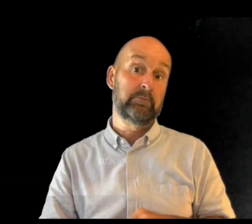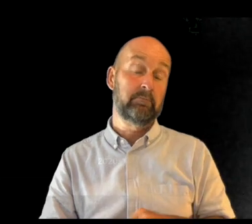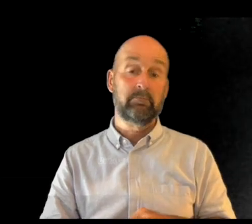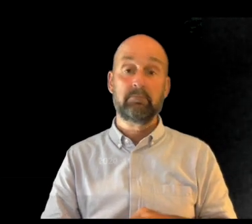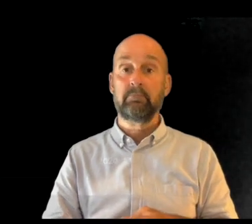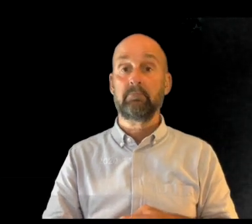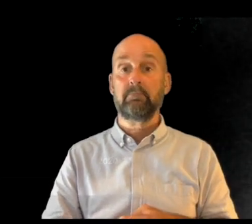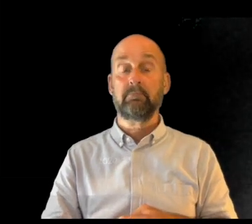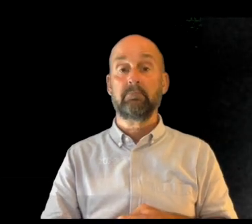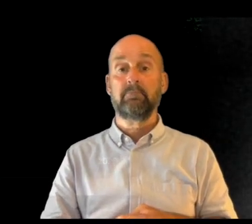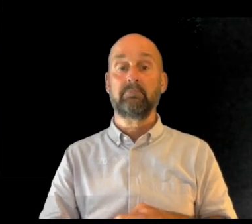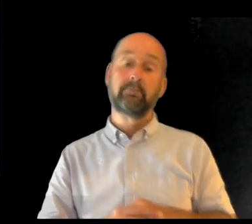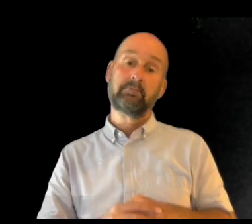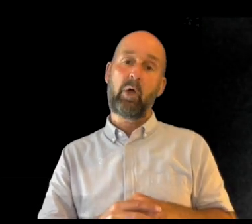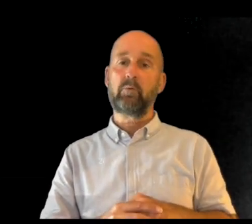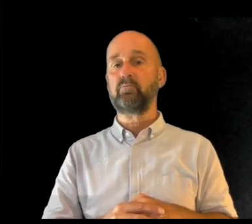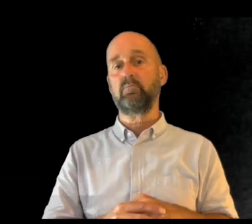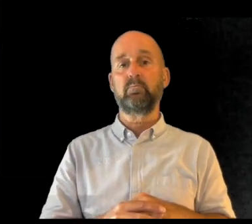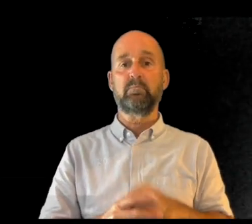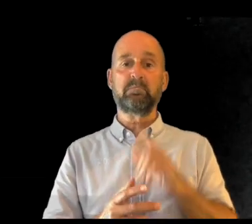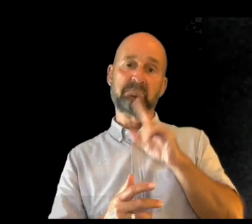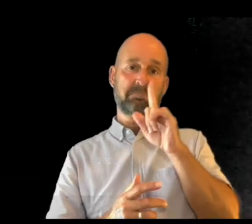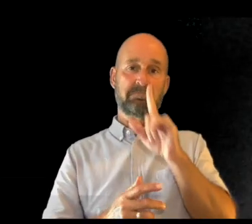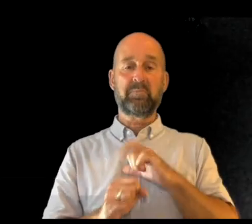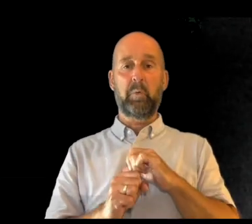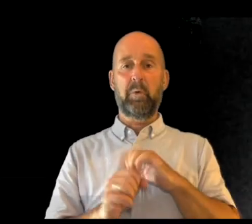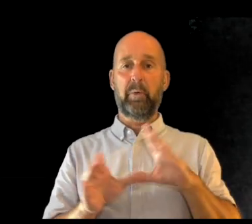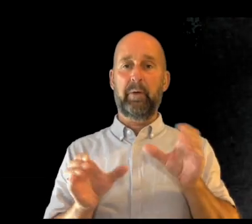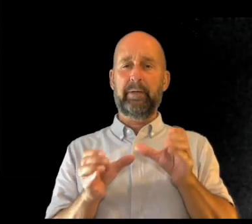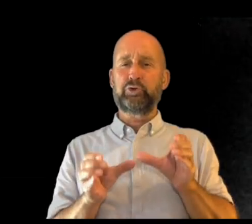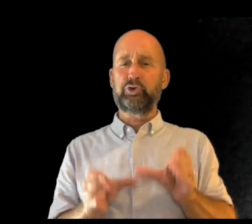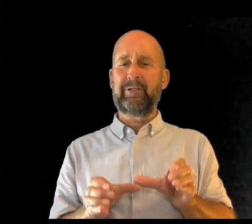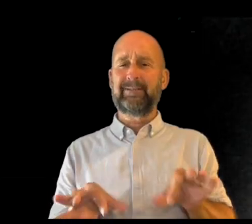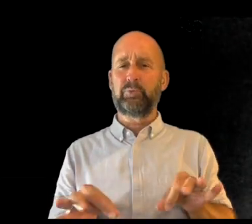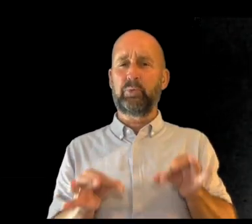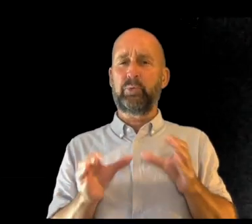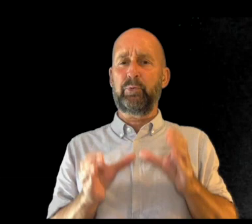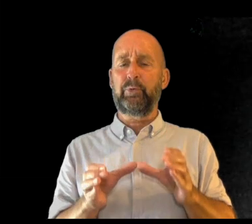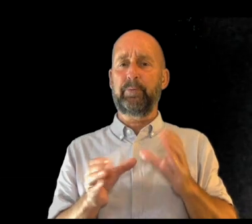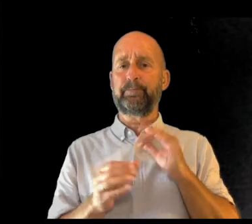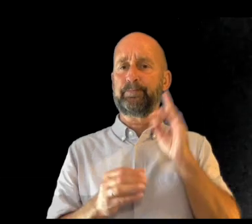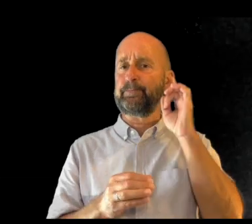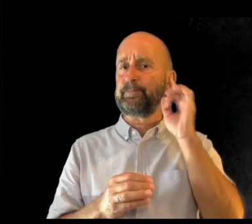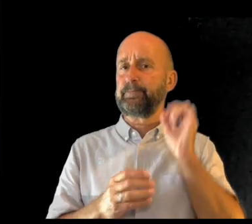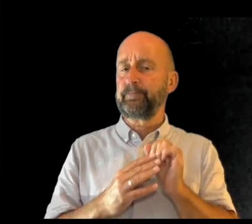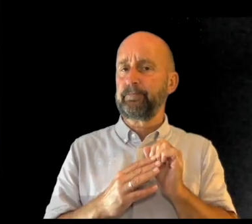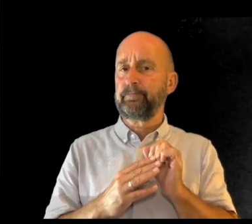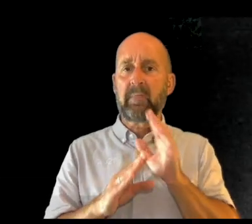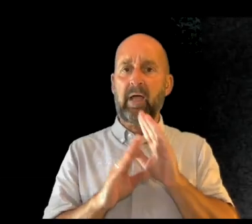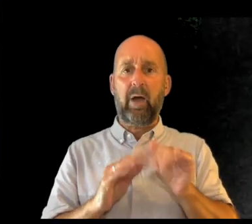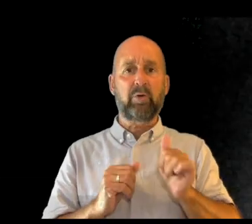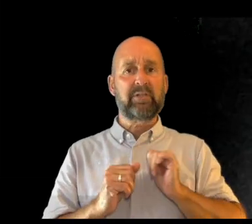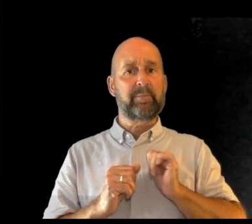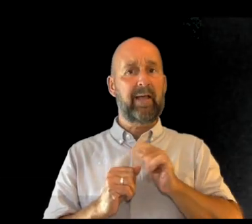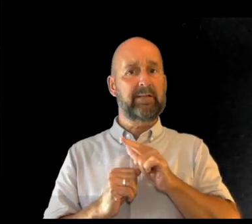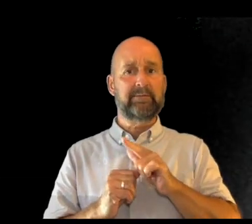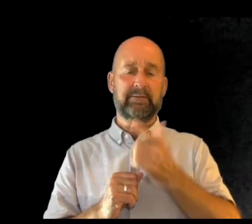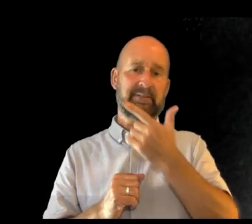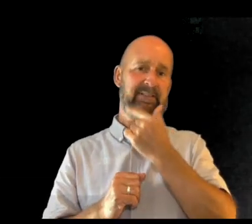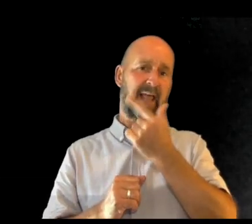All insouciance and obscenely tight jeans, answers into his own headset. Well, I wasn't expecting